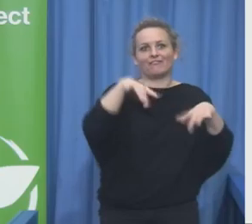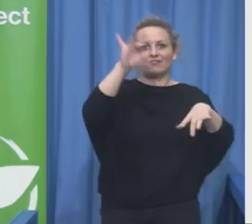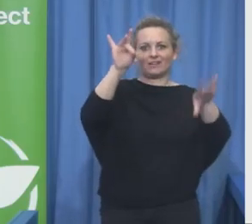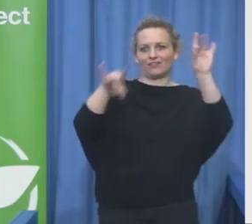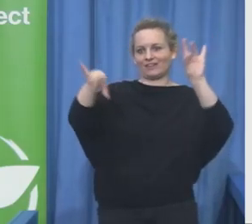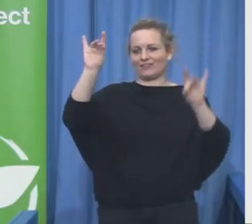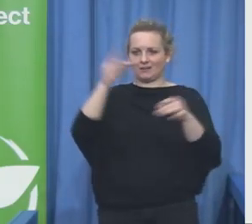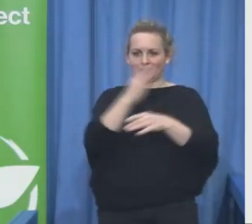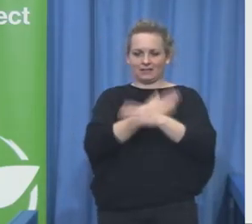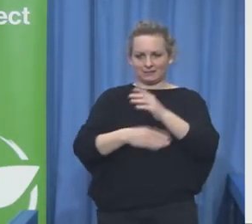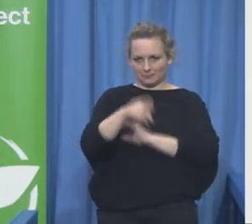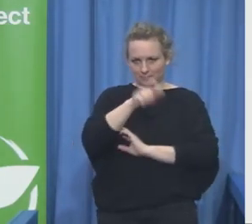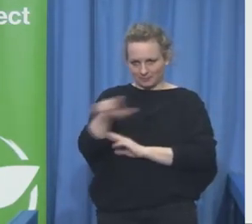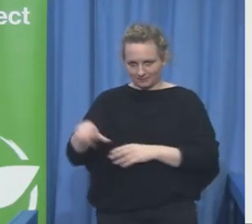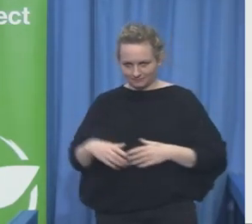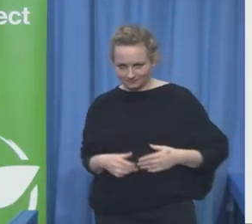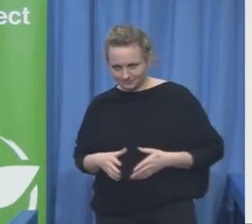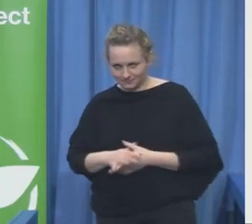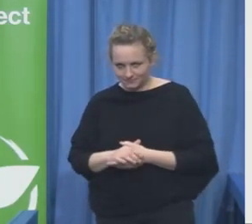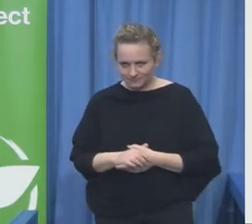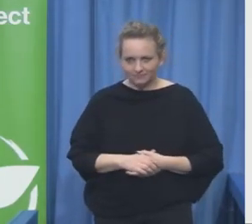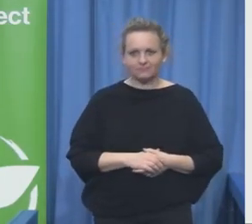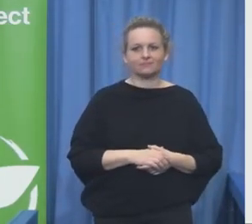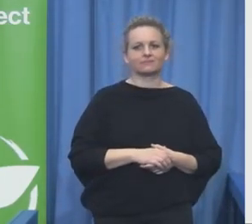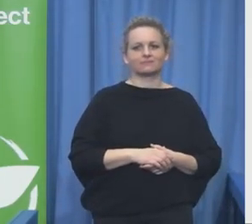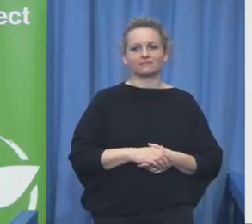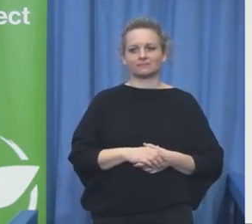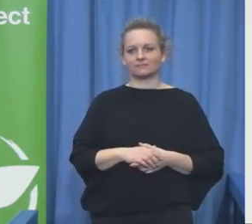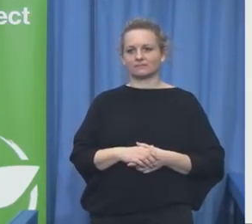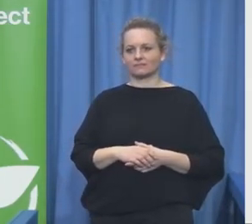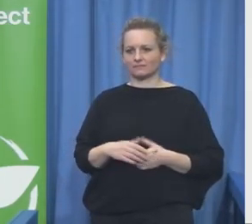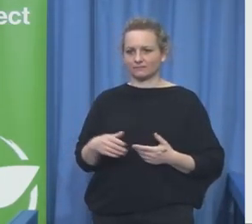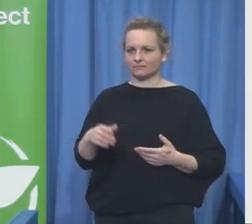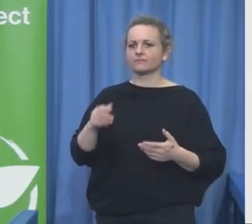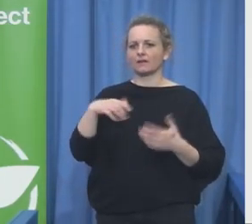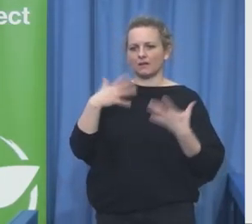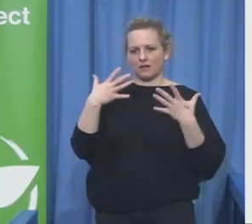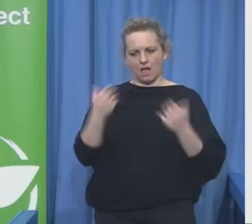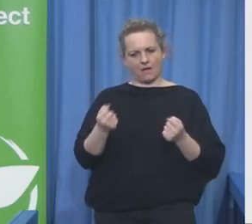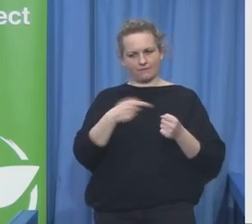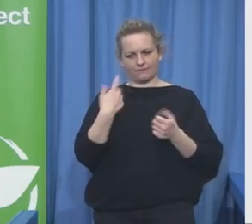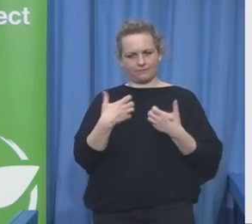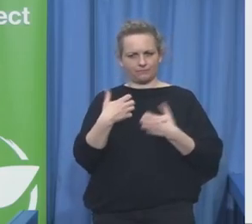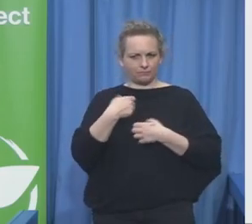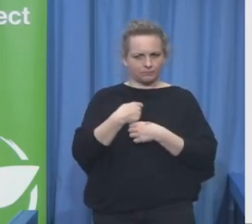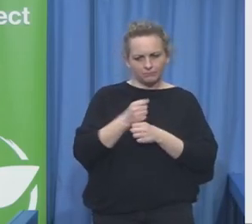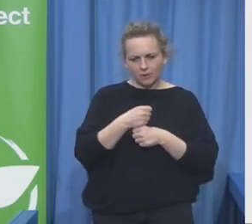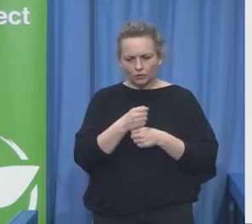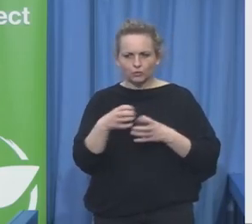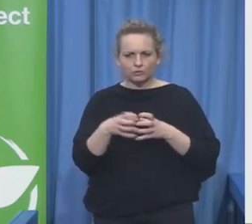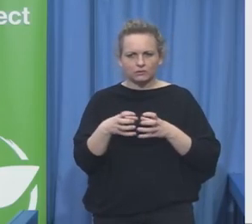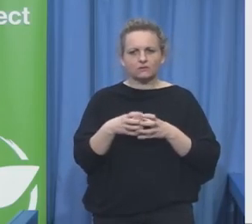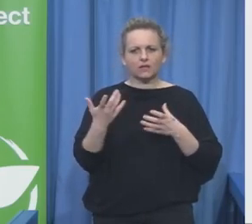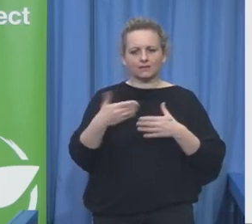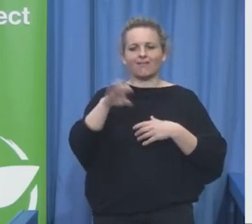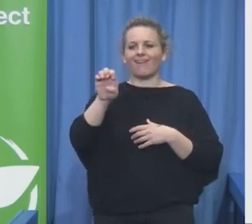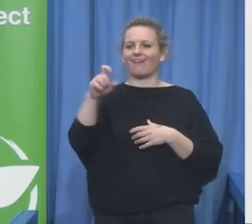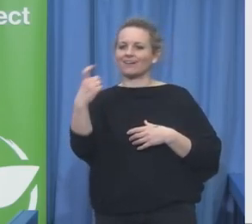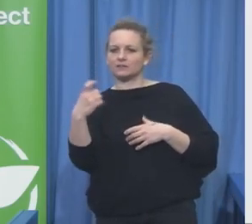I am extremely passionate about the needs of people with physical disabilities to game, and there are loads of innovations coming in